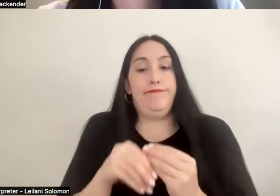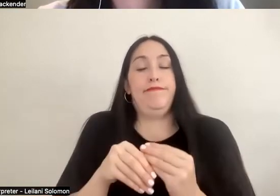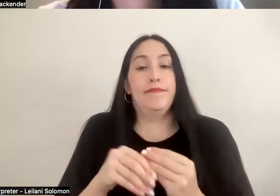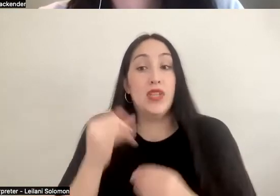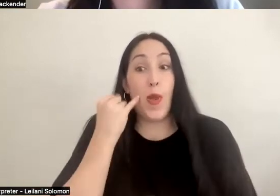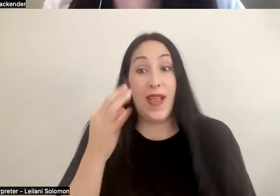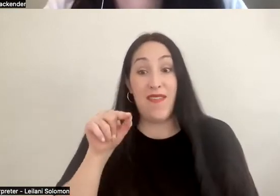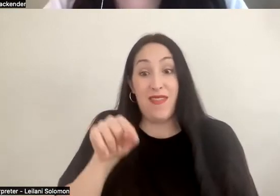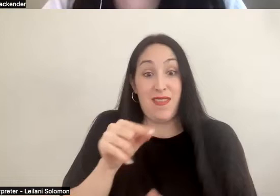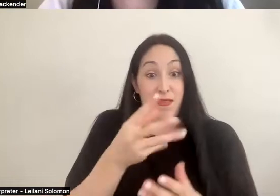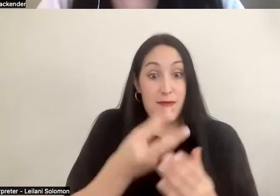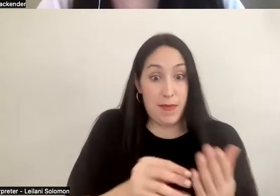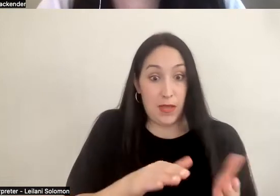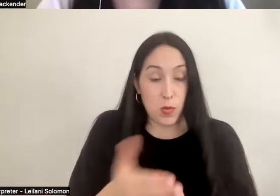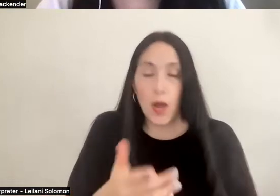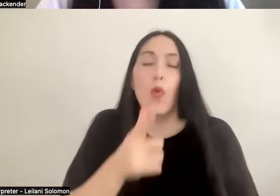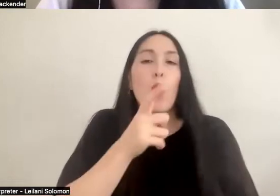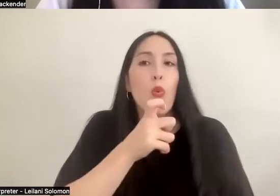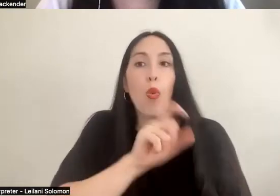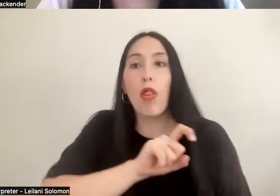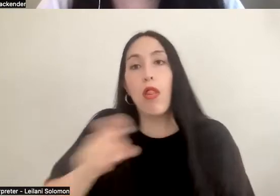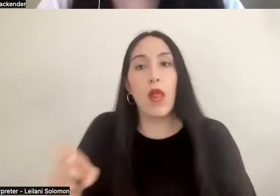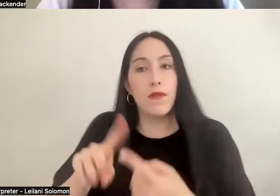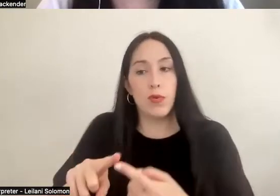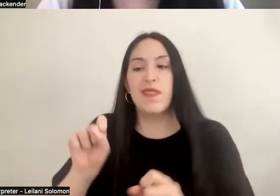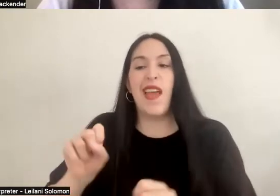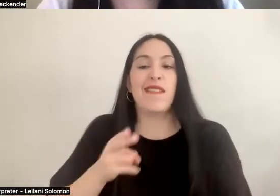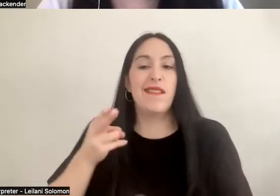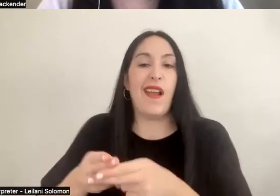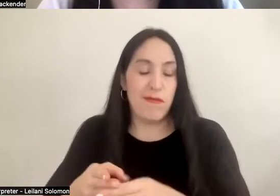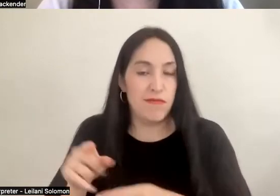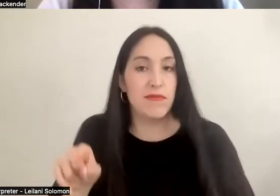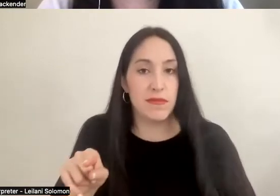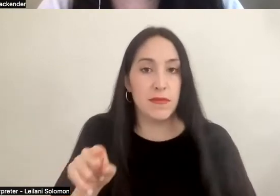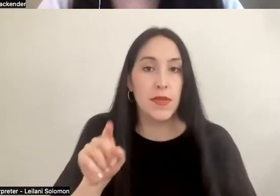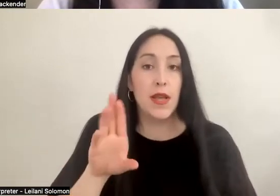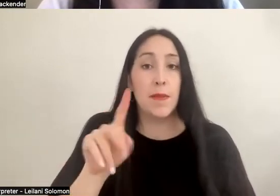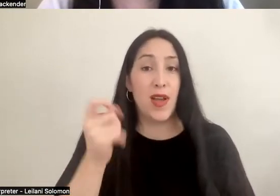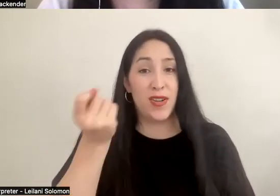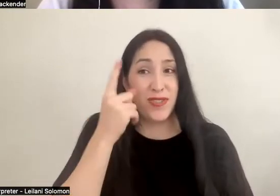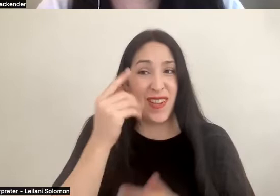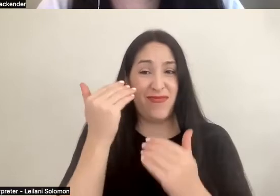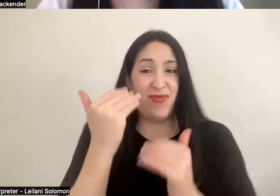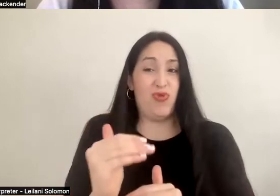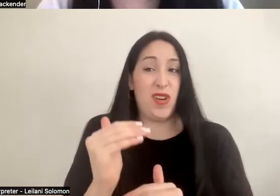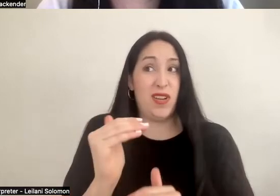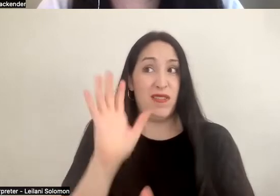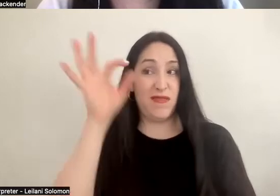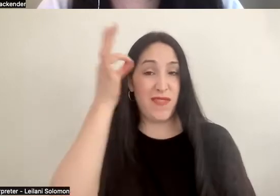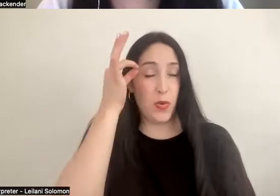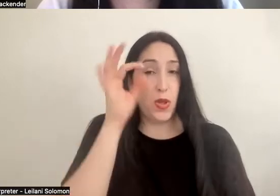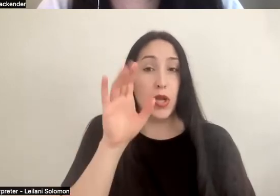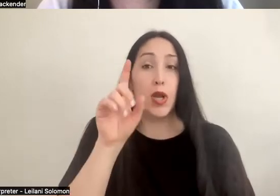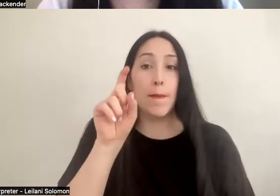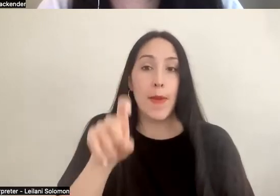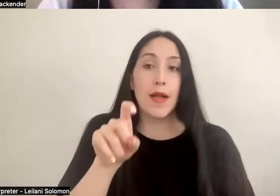fund. However, it is restricted federally to, it has to be a sibling who also